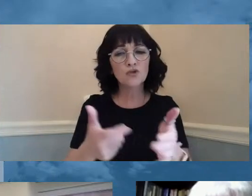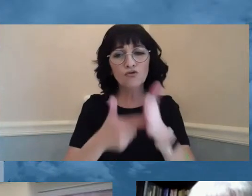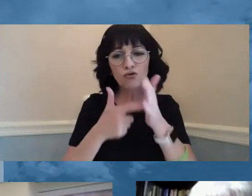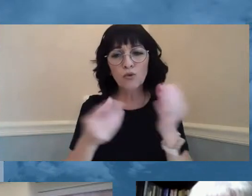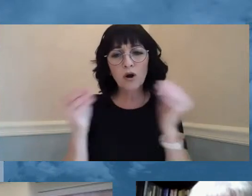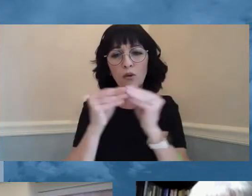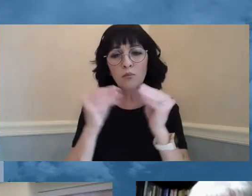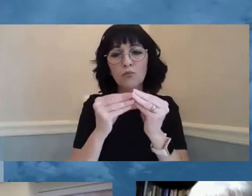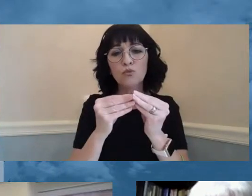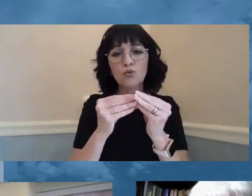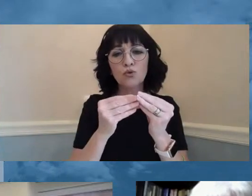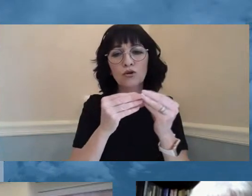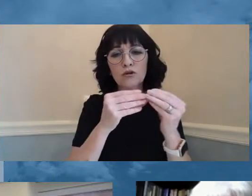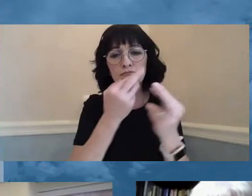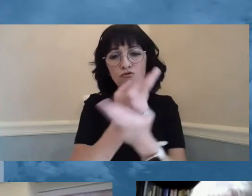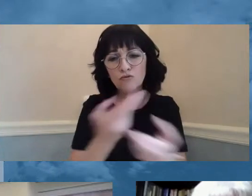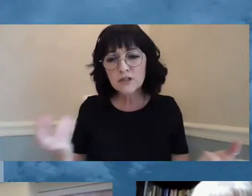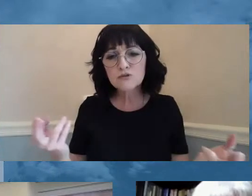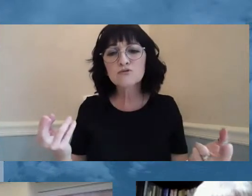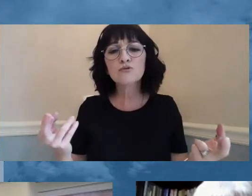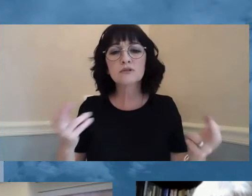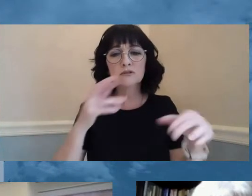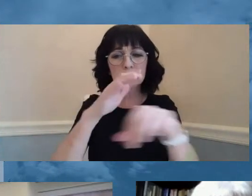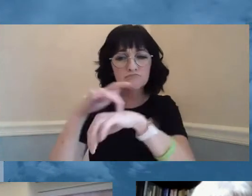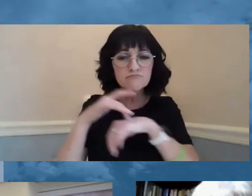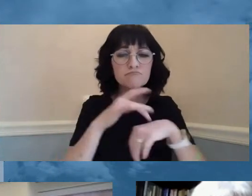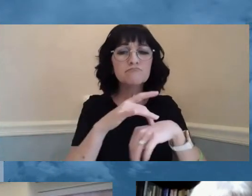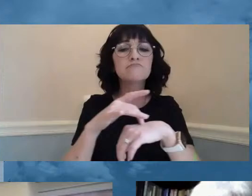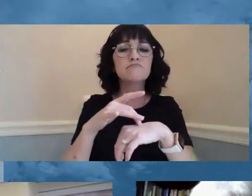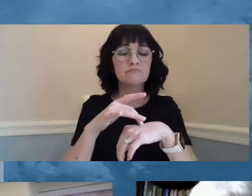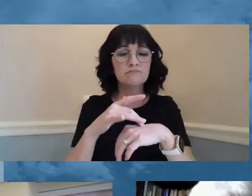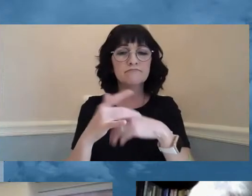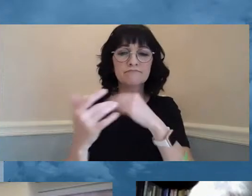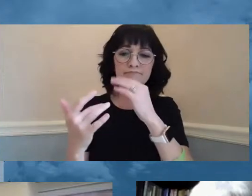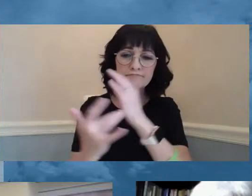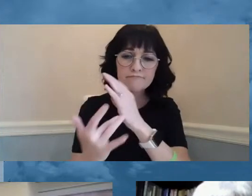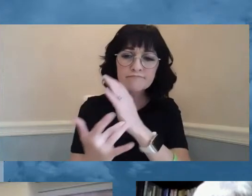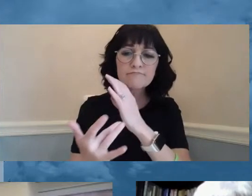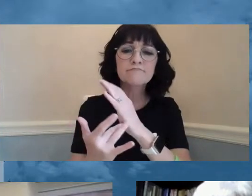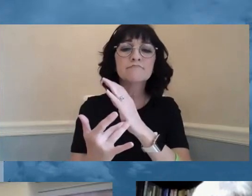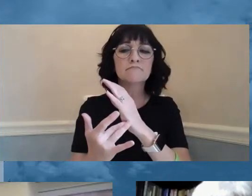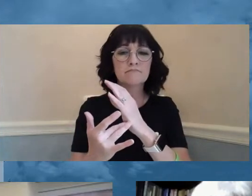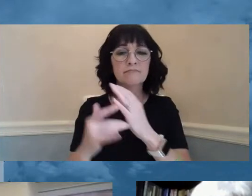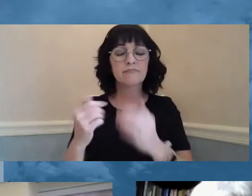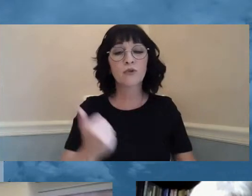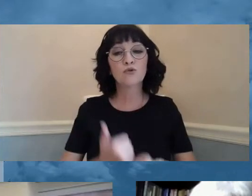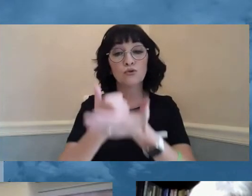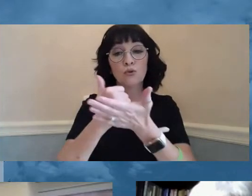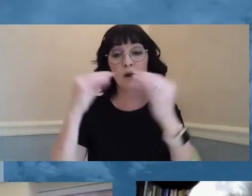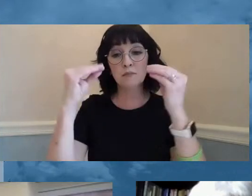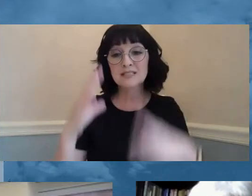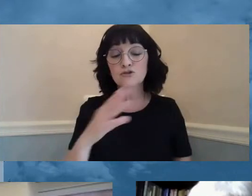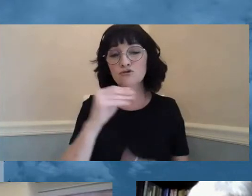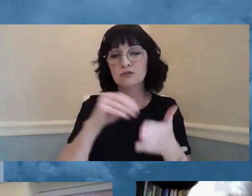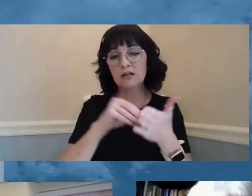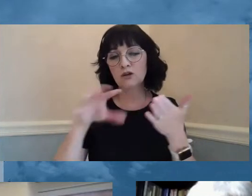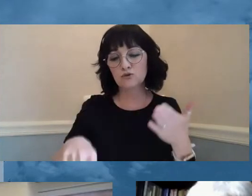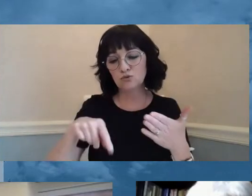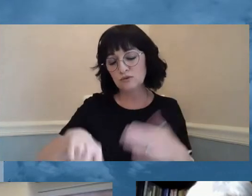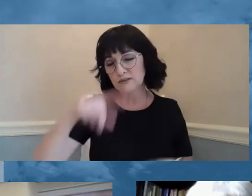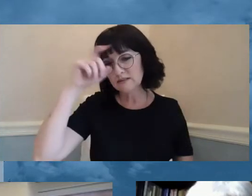them over the summer, working with the school districts and teachers and others, and into next year with extended day programs.